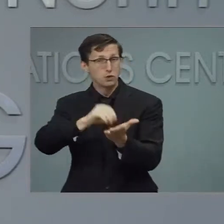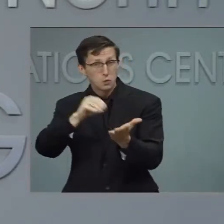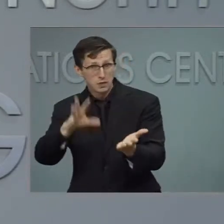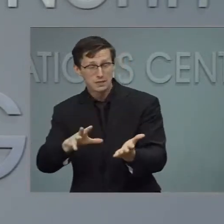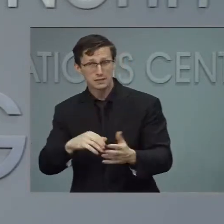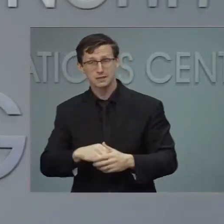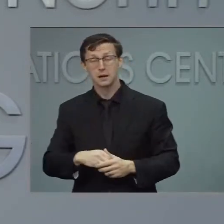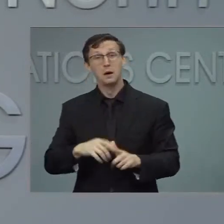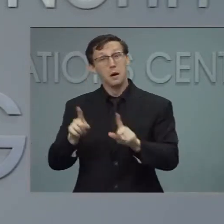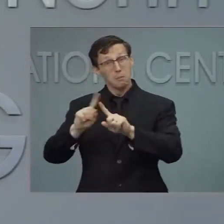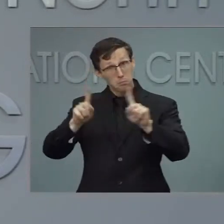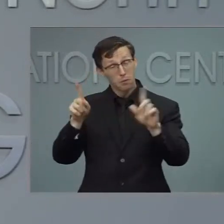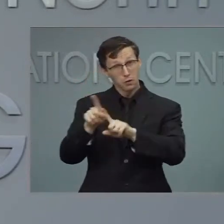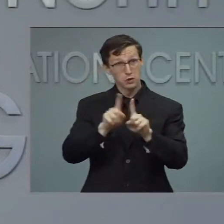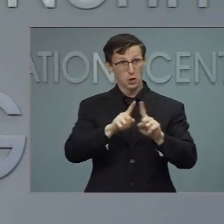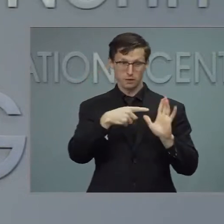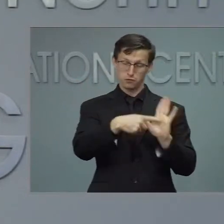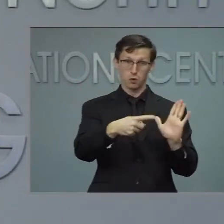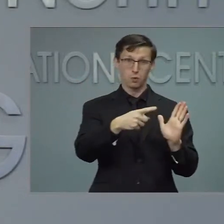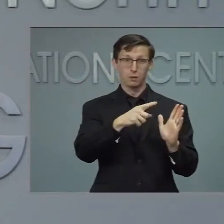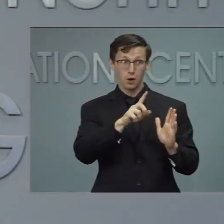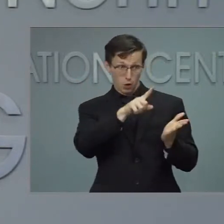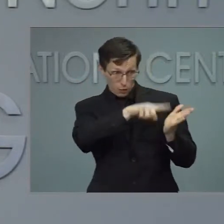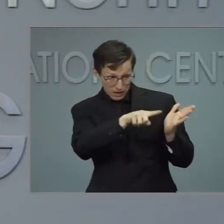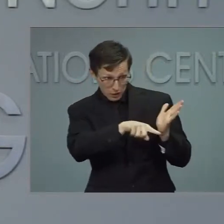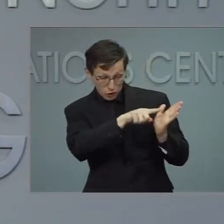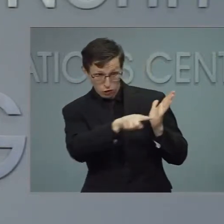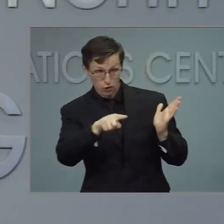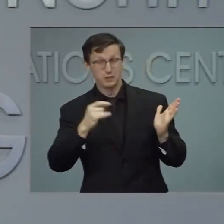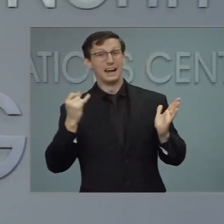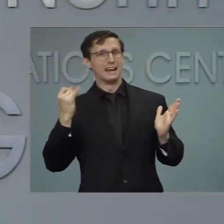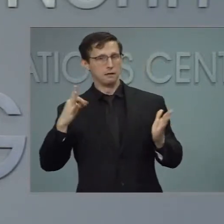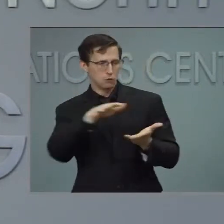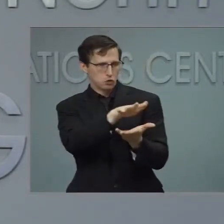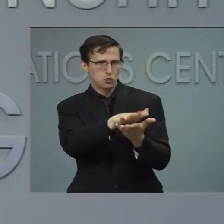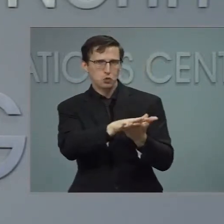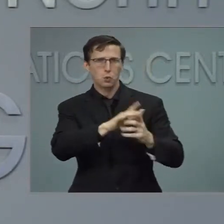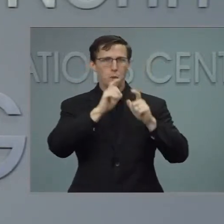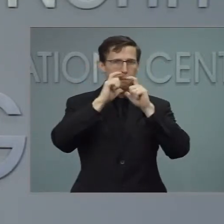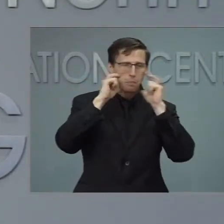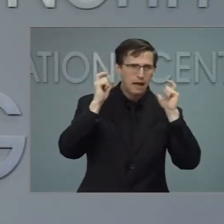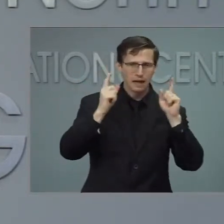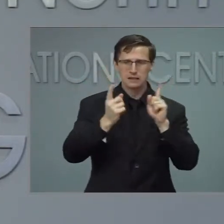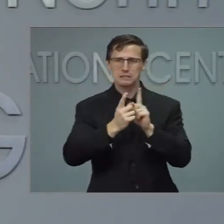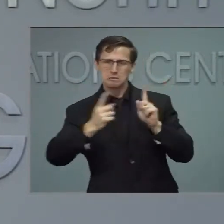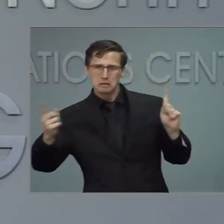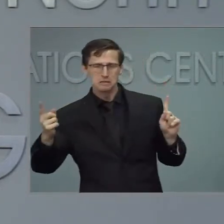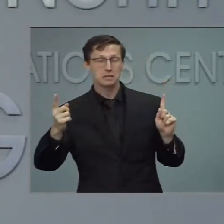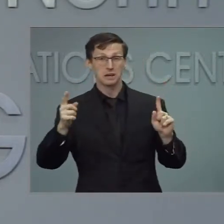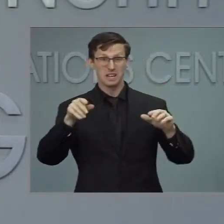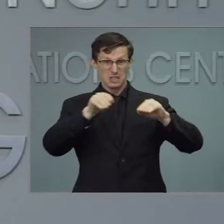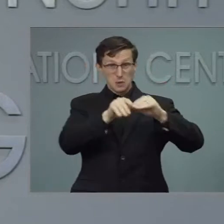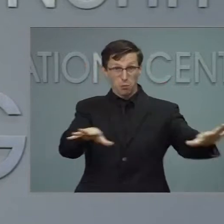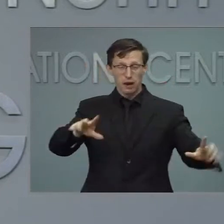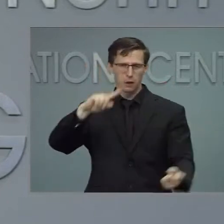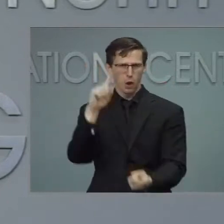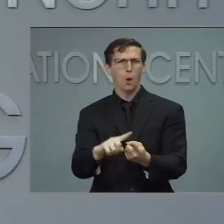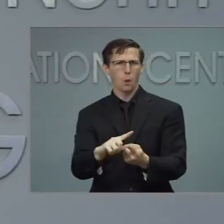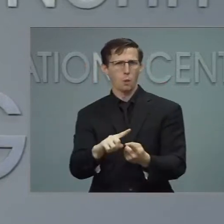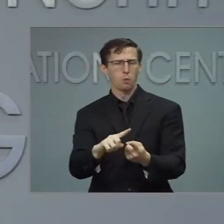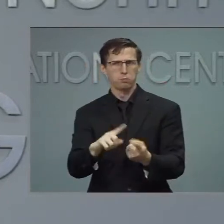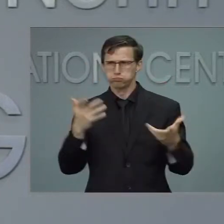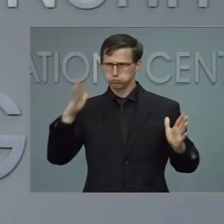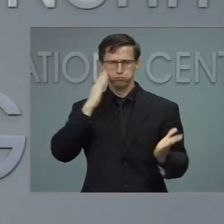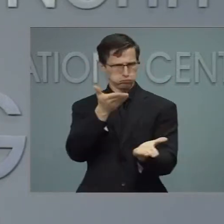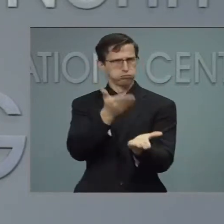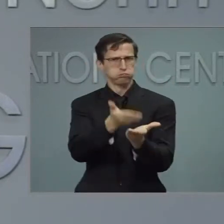these steps to protect them, like having masks, that the transmission would be low in our schools and our children could